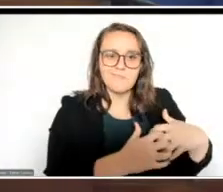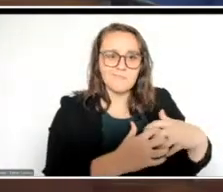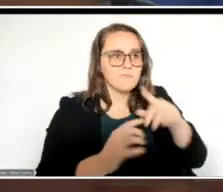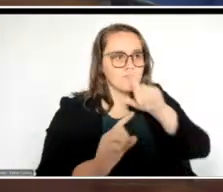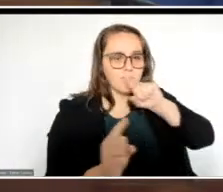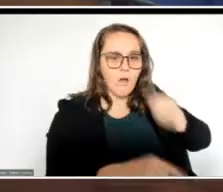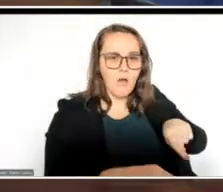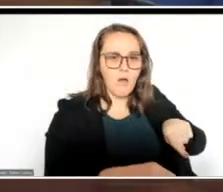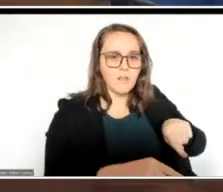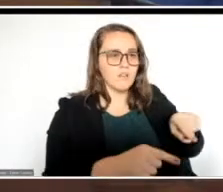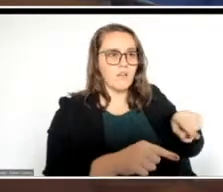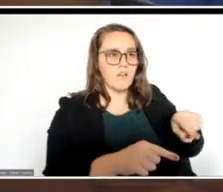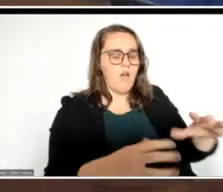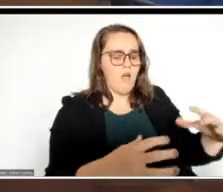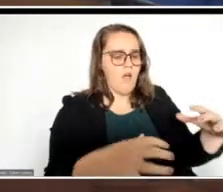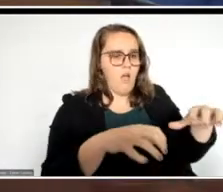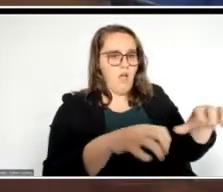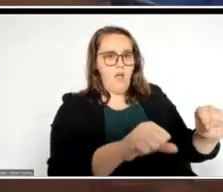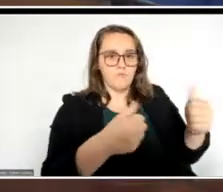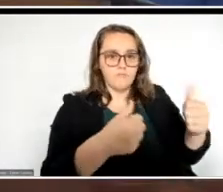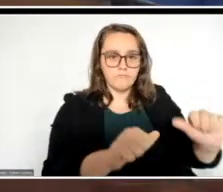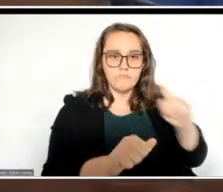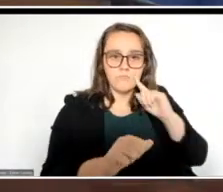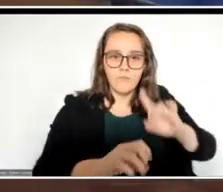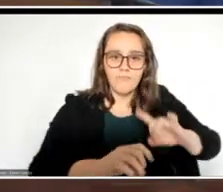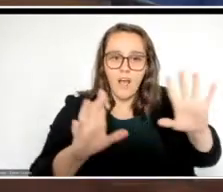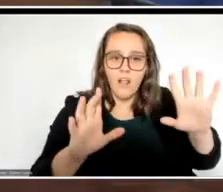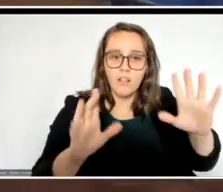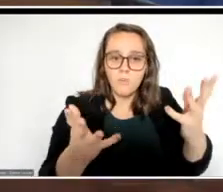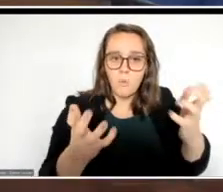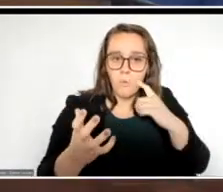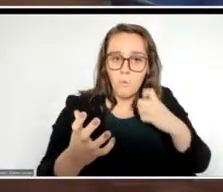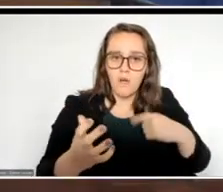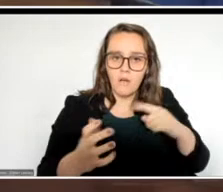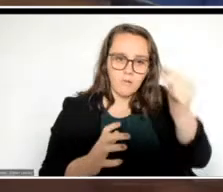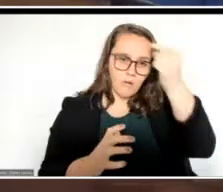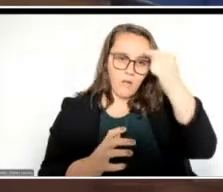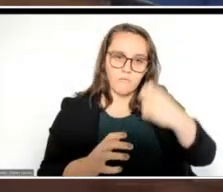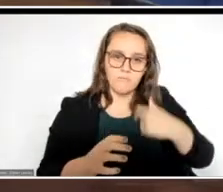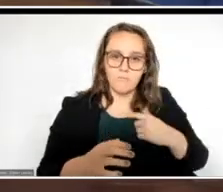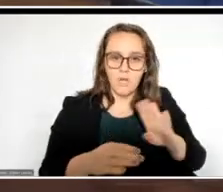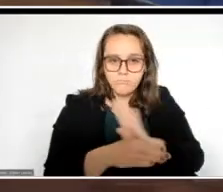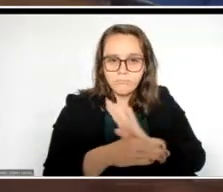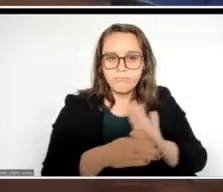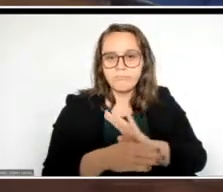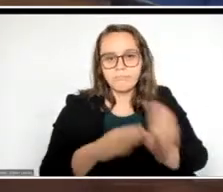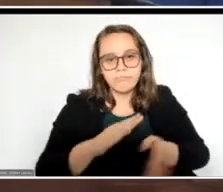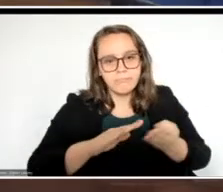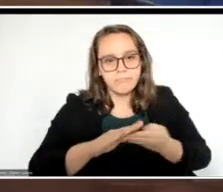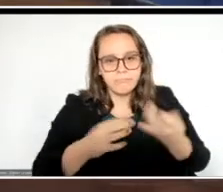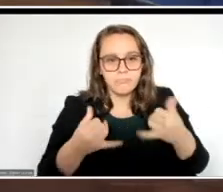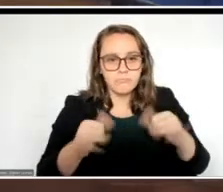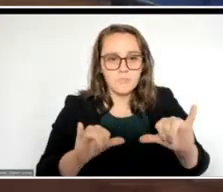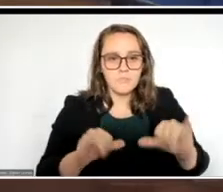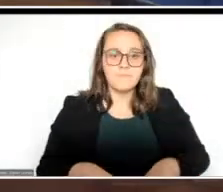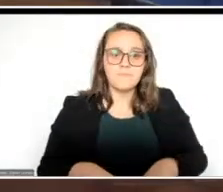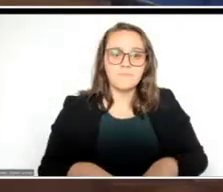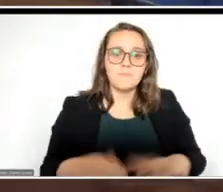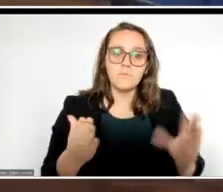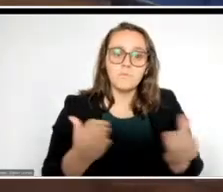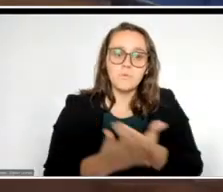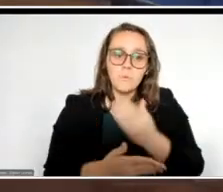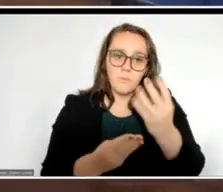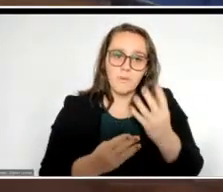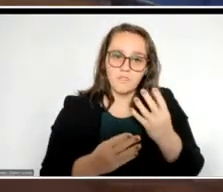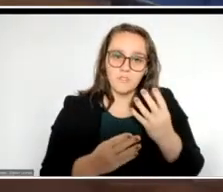people's business went forward. New materials produced to the committee by the Secret Service, details about